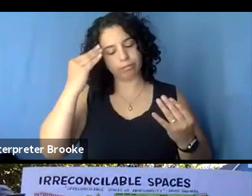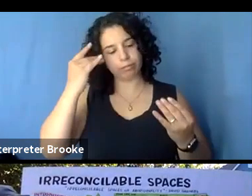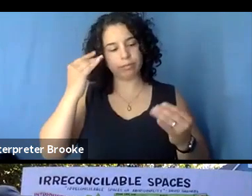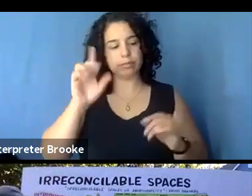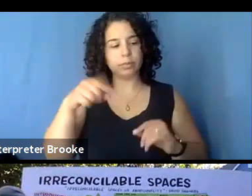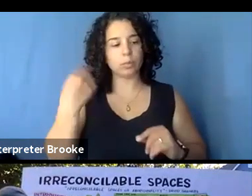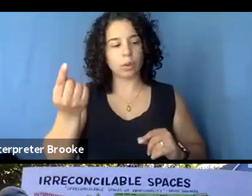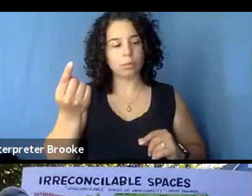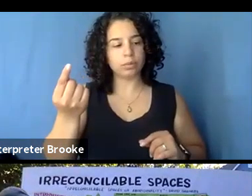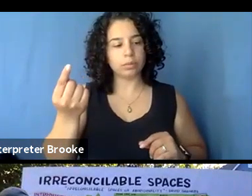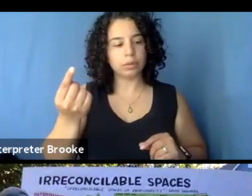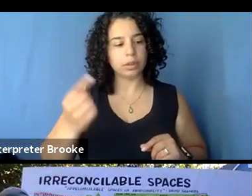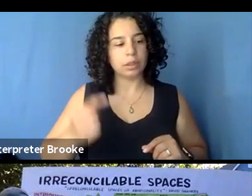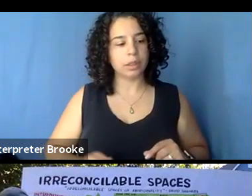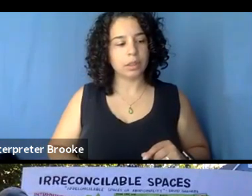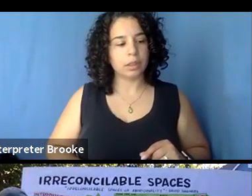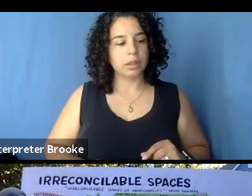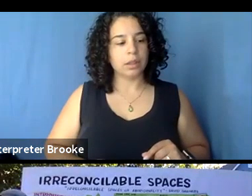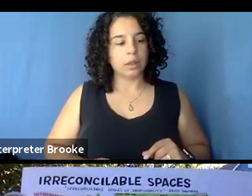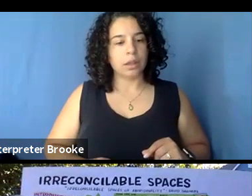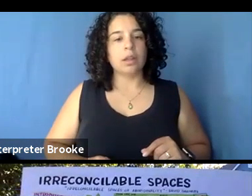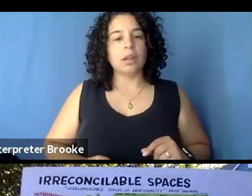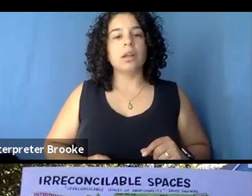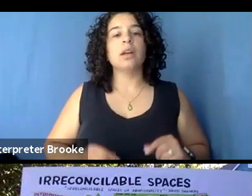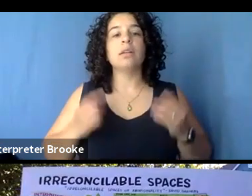will then cue a return.